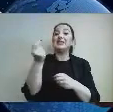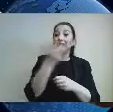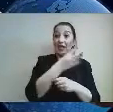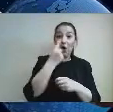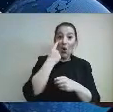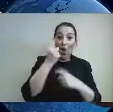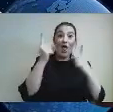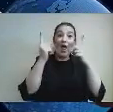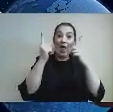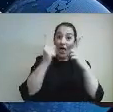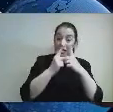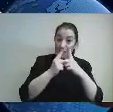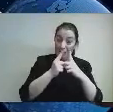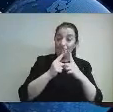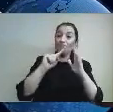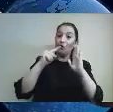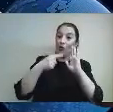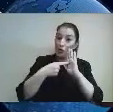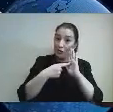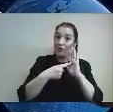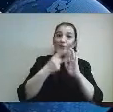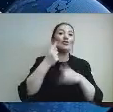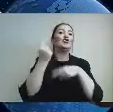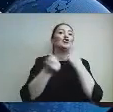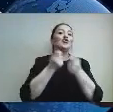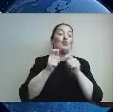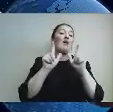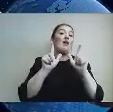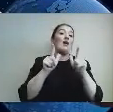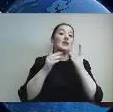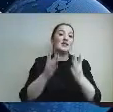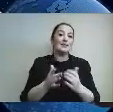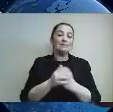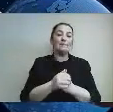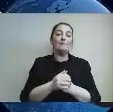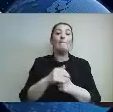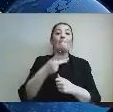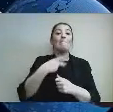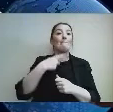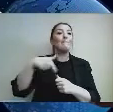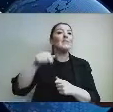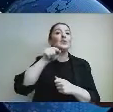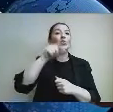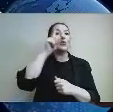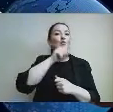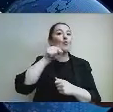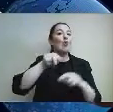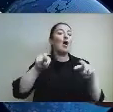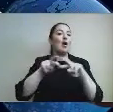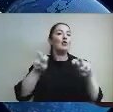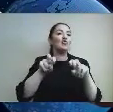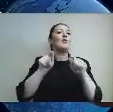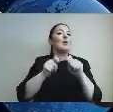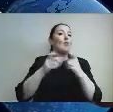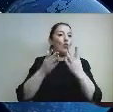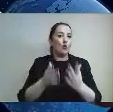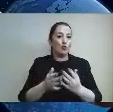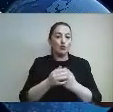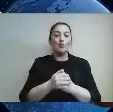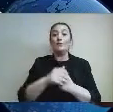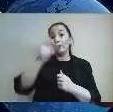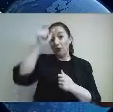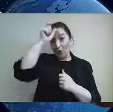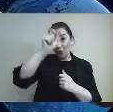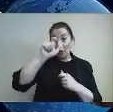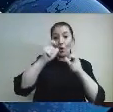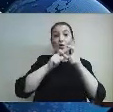we are conducting these studies, and we created Turkey's Social Entrepreneurship Network as part of another